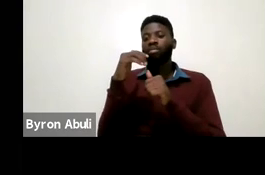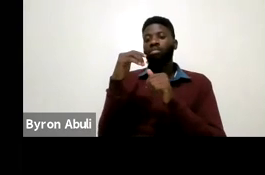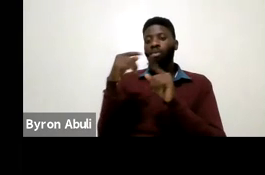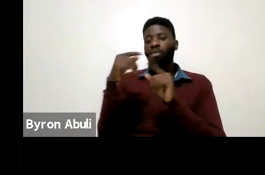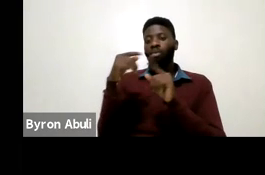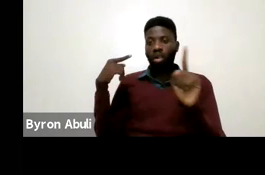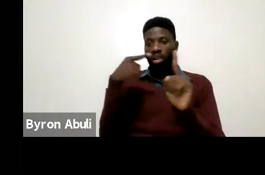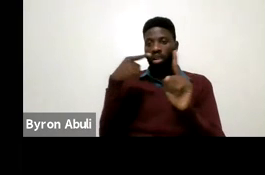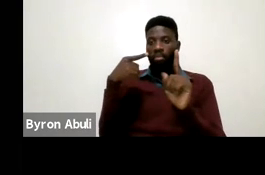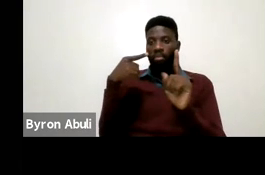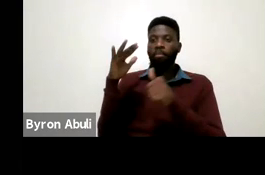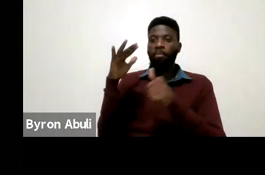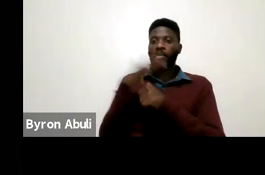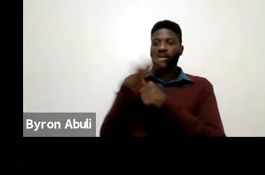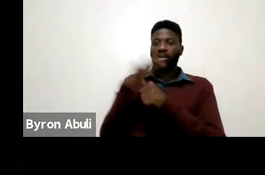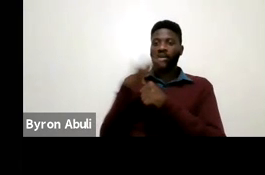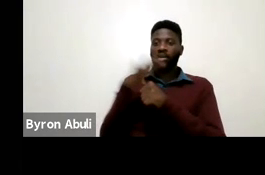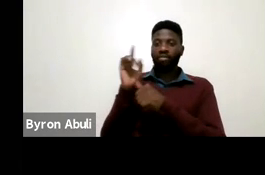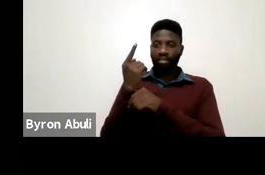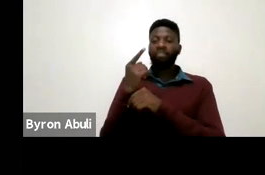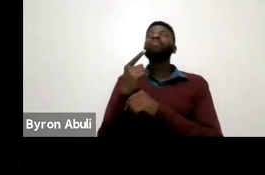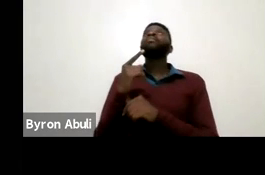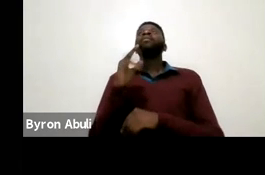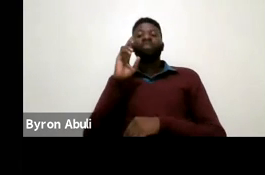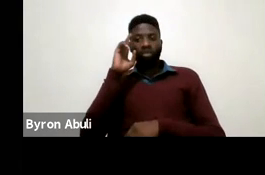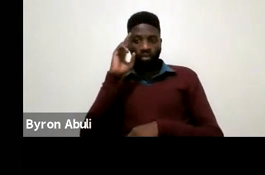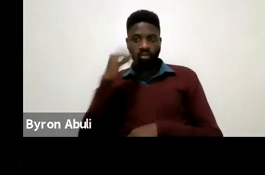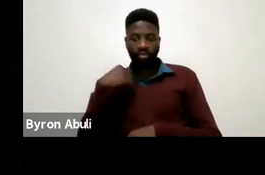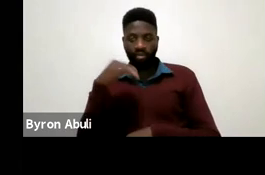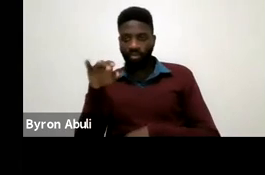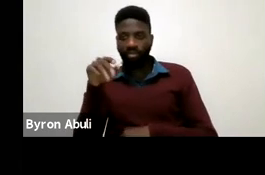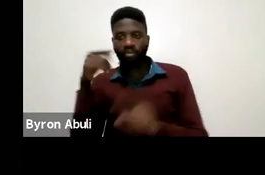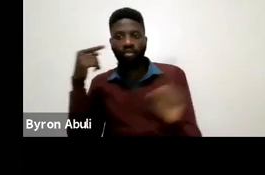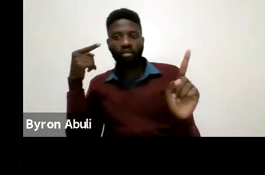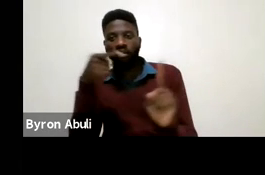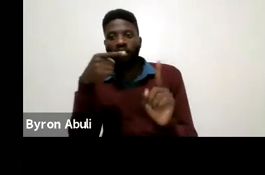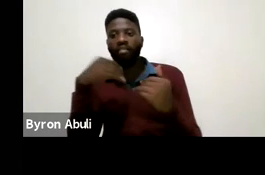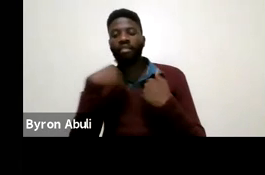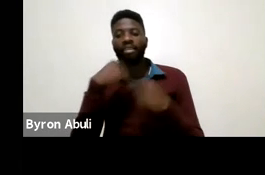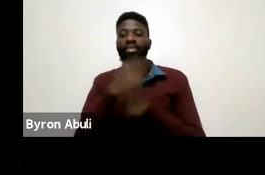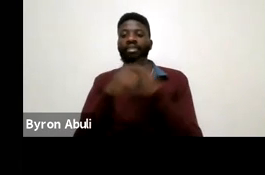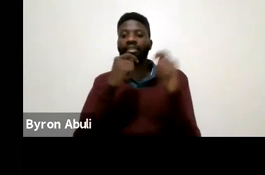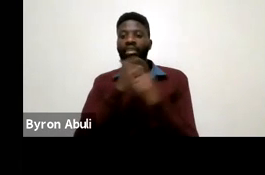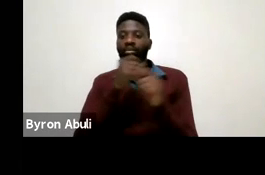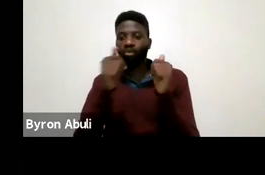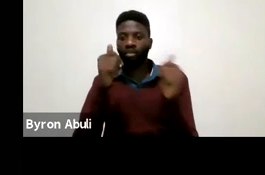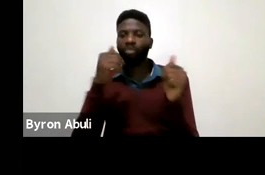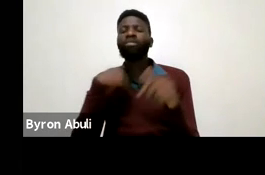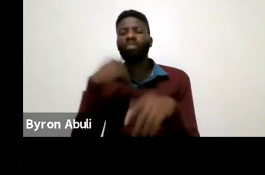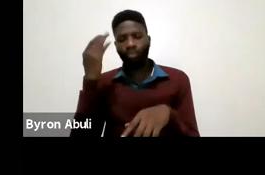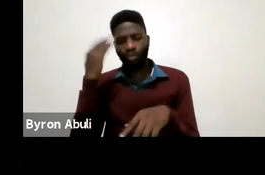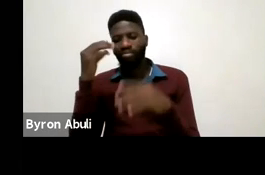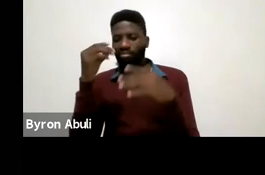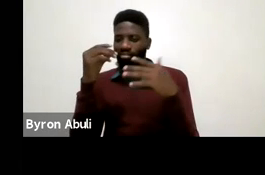The reason why I was asking the question, what kind of goals you have, is because I know you have many. But in the many that you have, how do you know which one is a